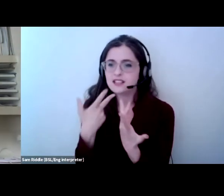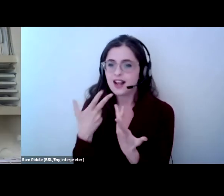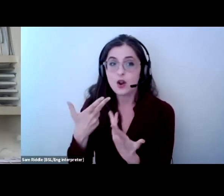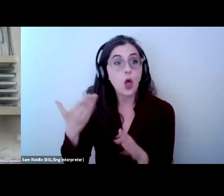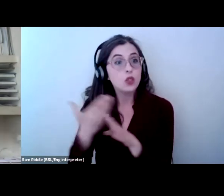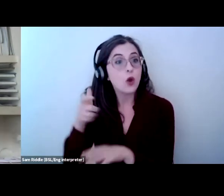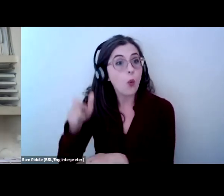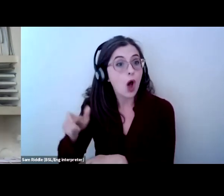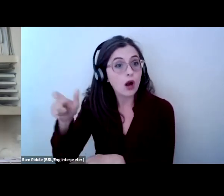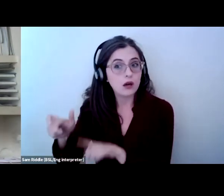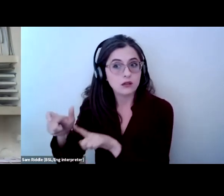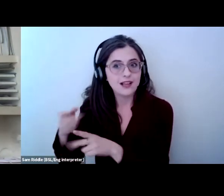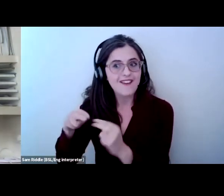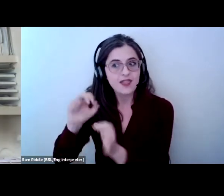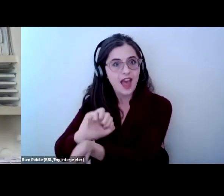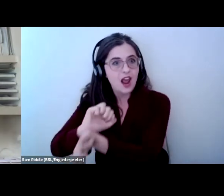they got work